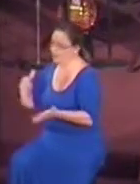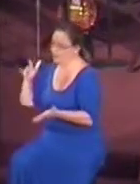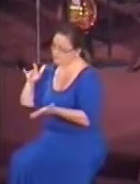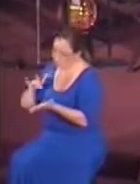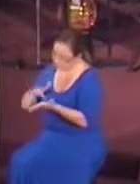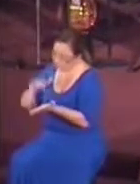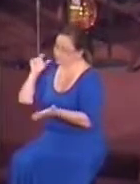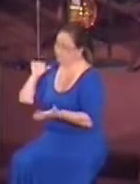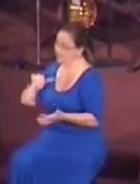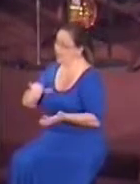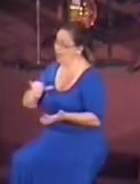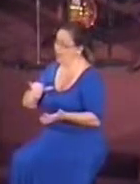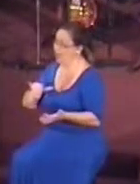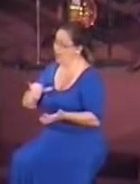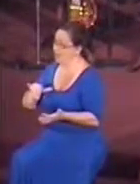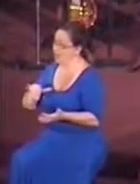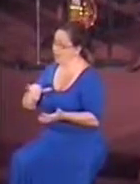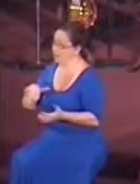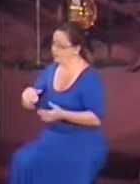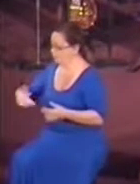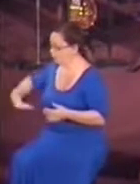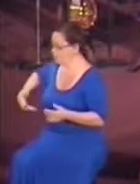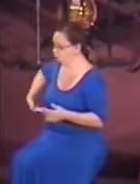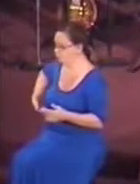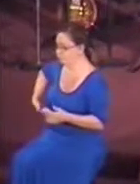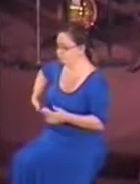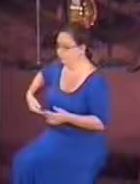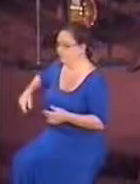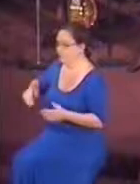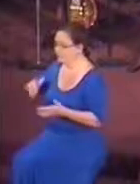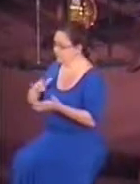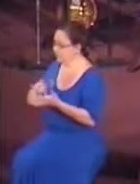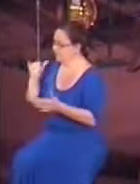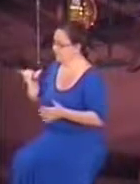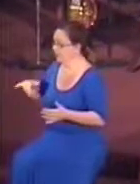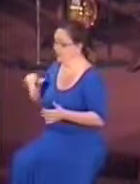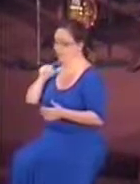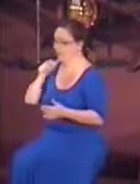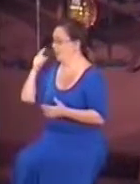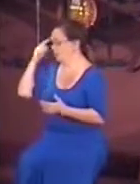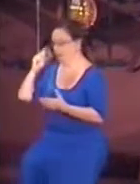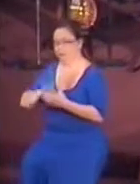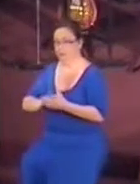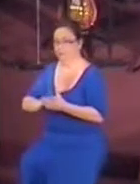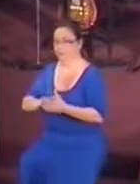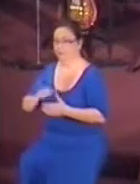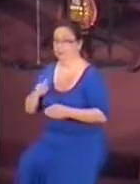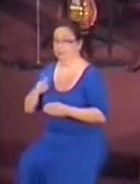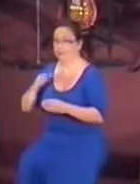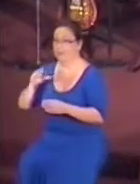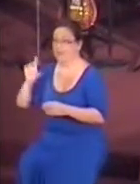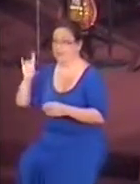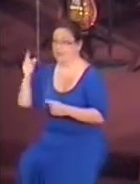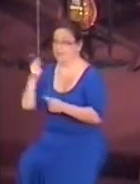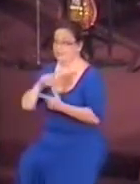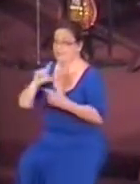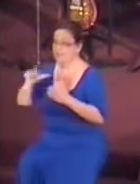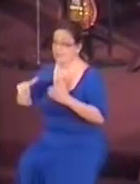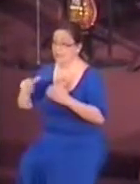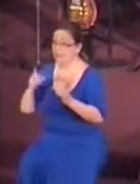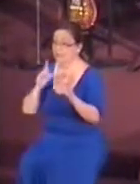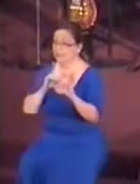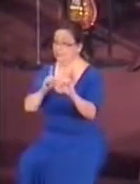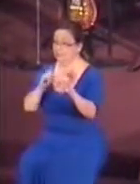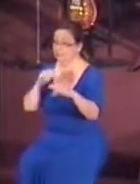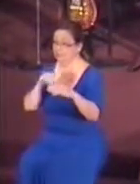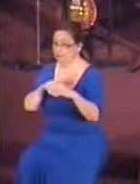the place of the nails, and put my hand into his side, I will not believe. After 8 days, his disciples were again inside,